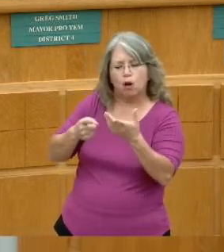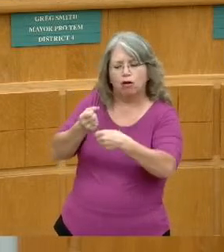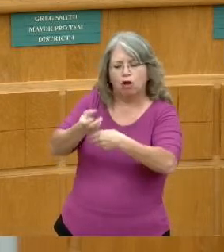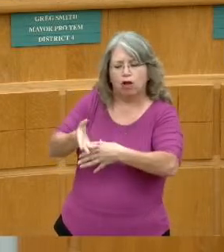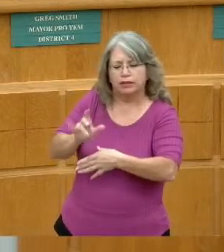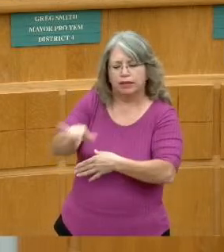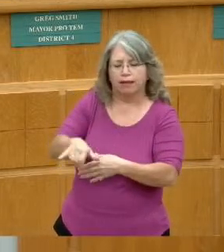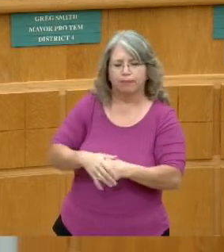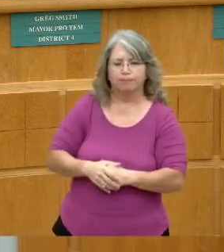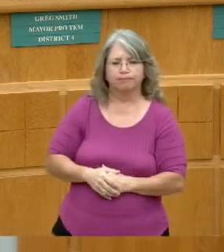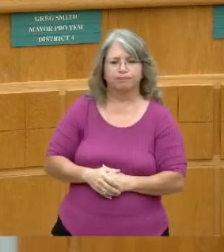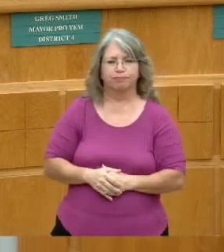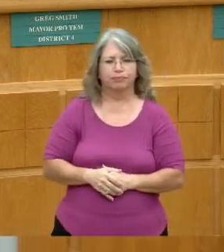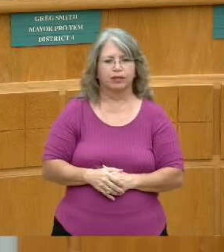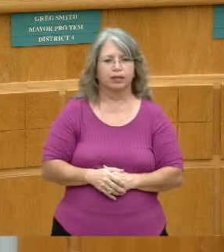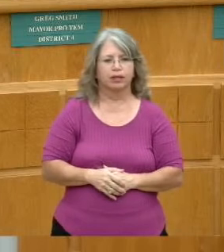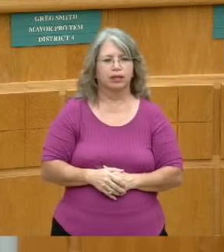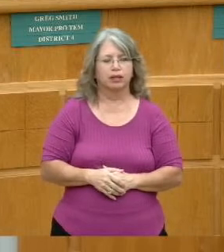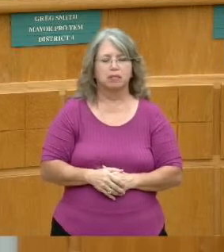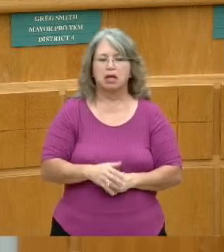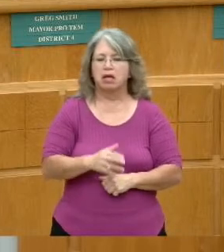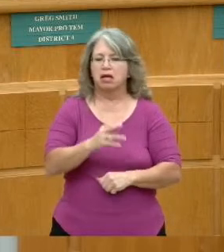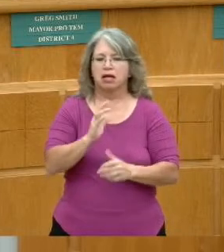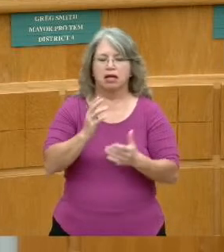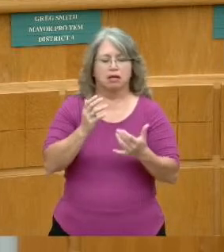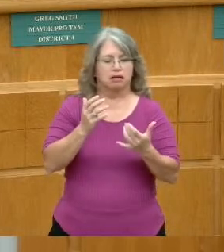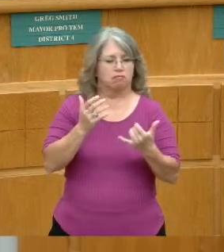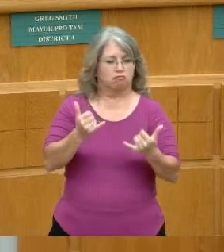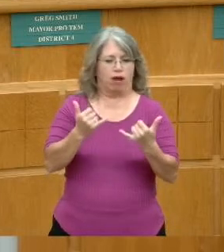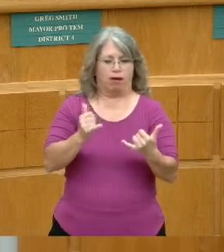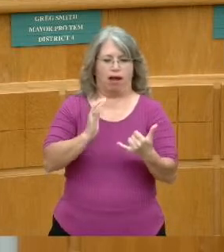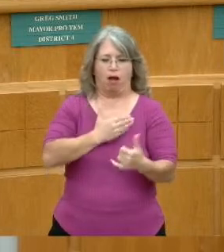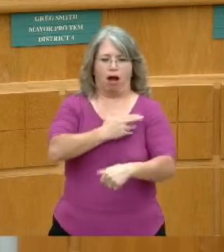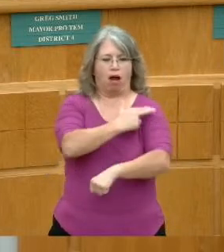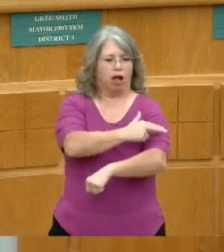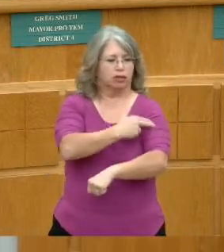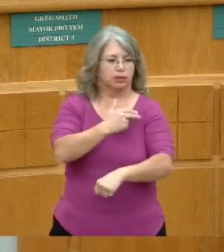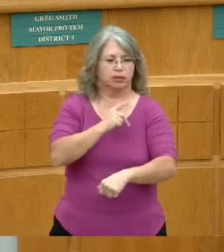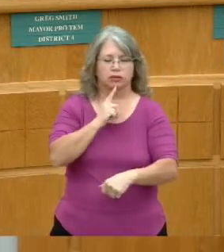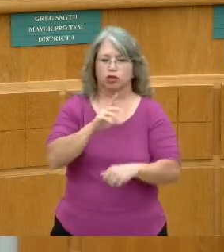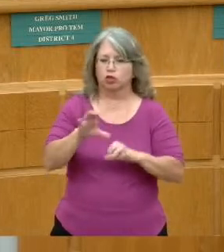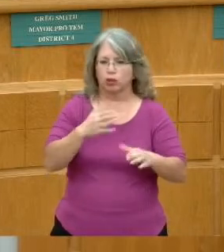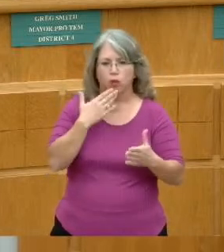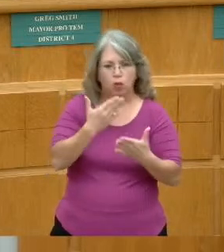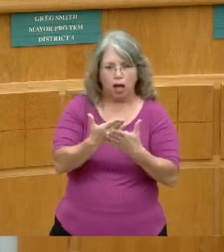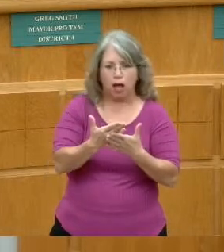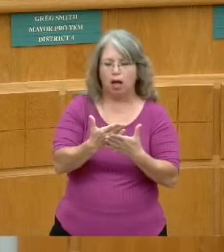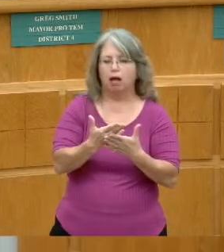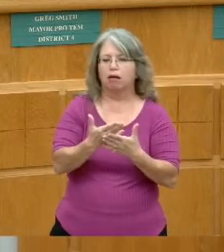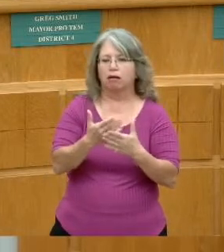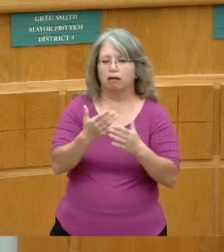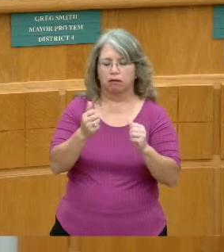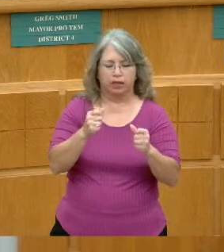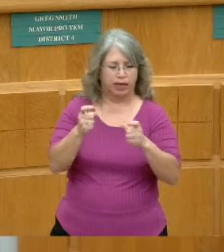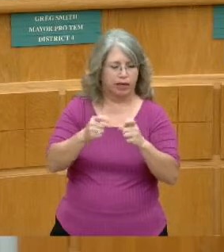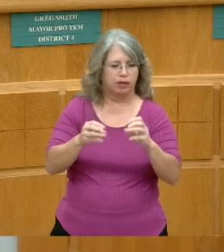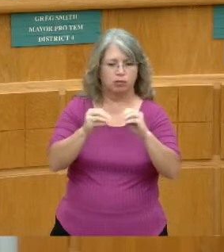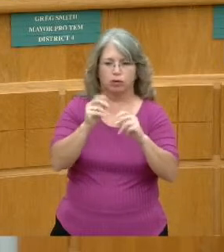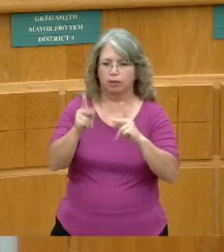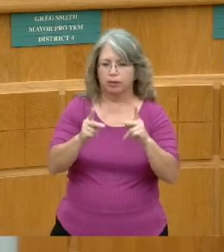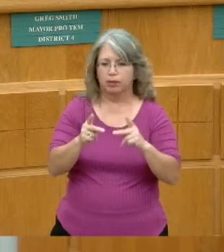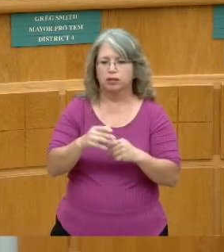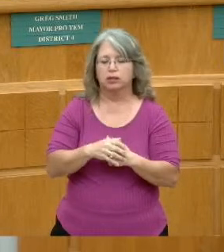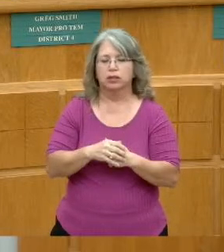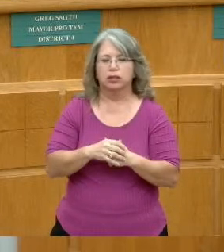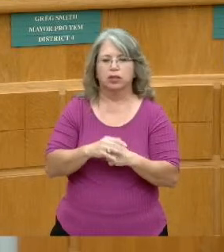Importantly, hospitals are presently well within capacity. I think everybody should know that we on the task force, we're in close